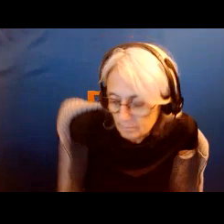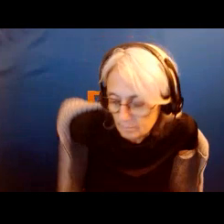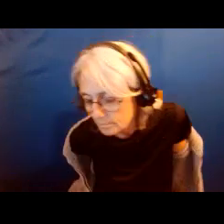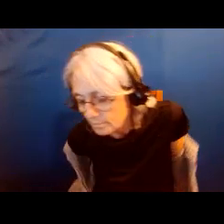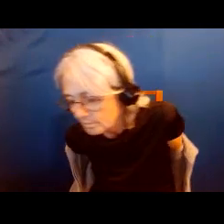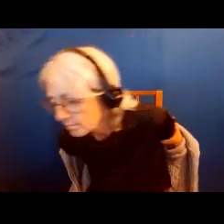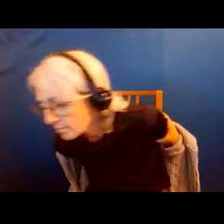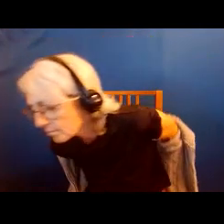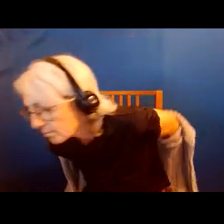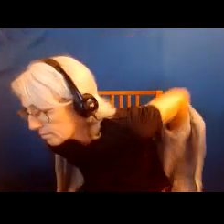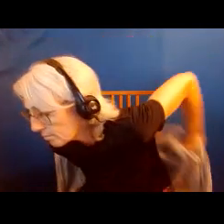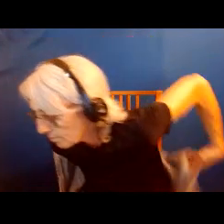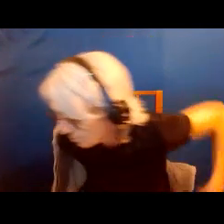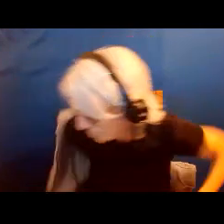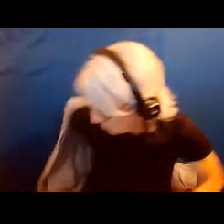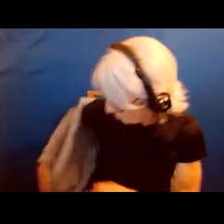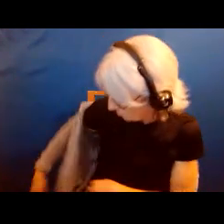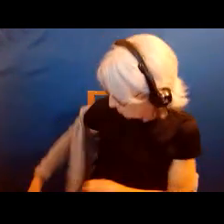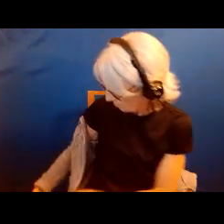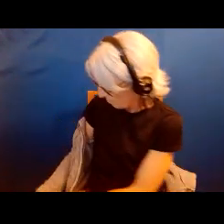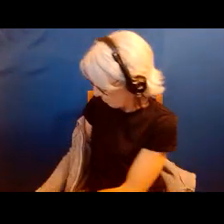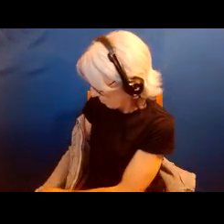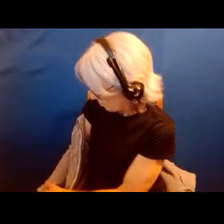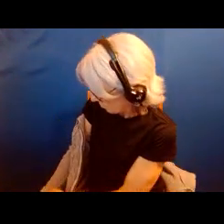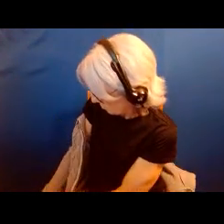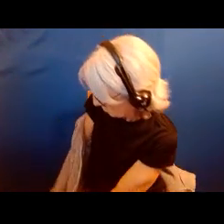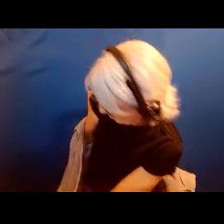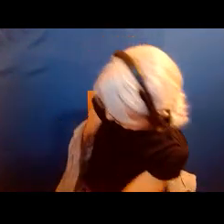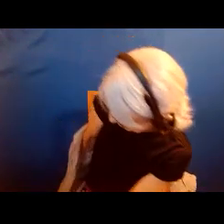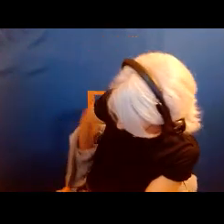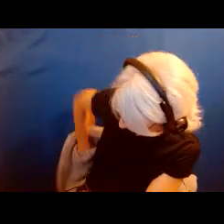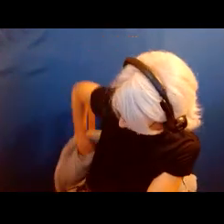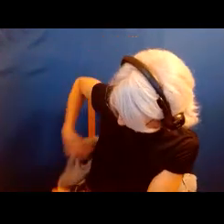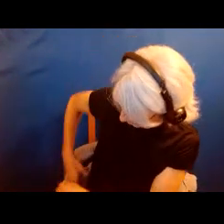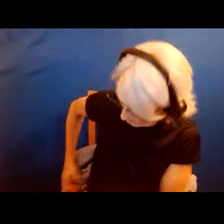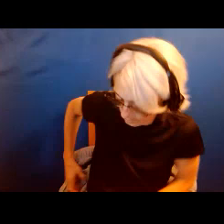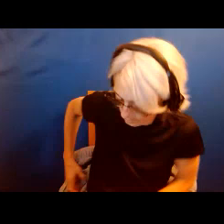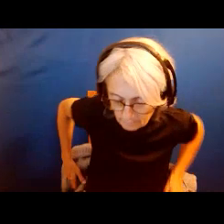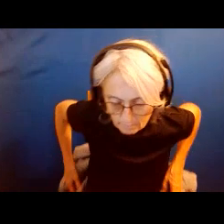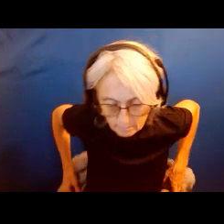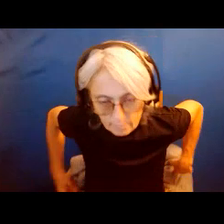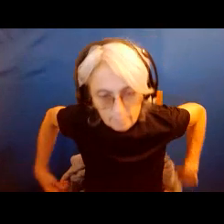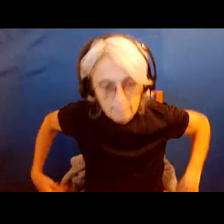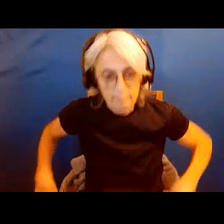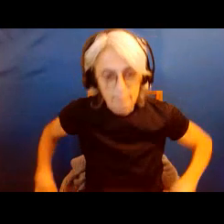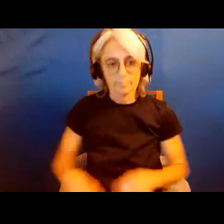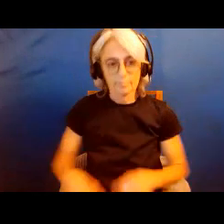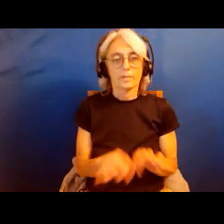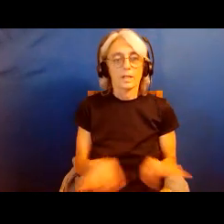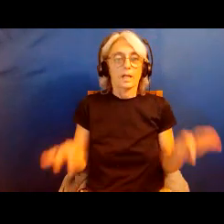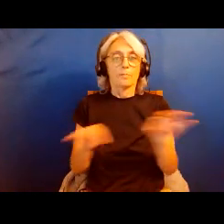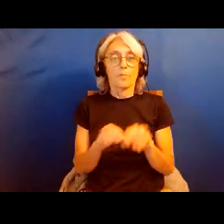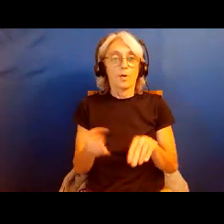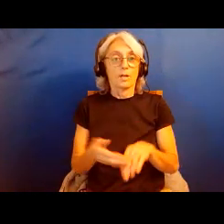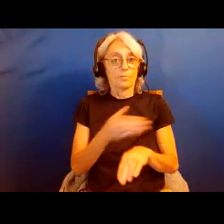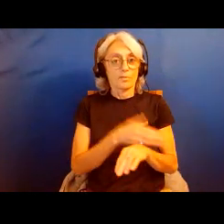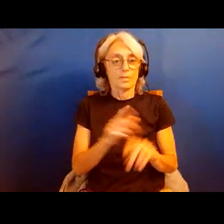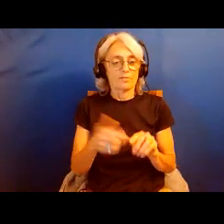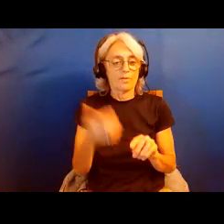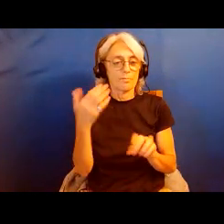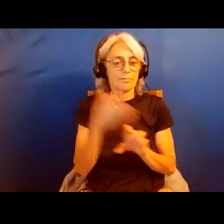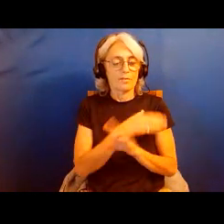In summary, the proposed update prioritization methodology brings several important improvements to the current method. It aligns with the